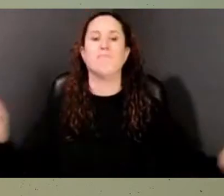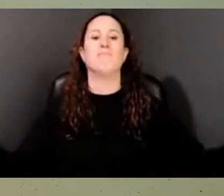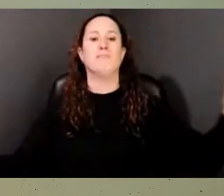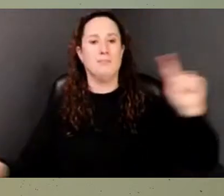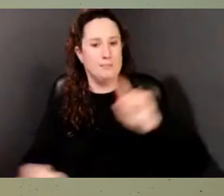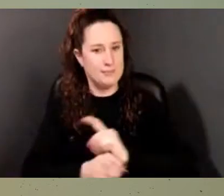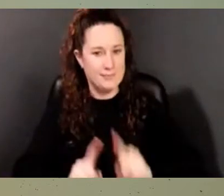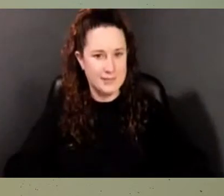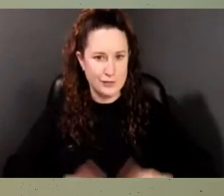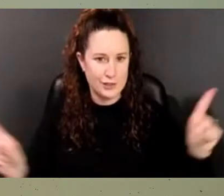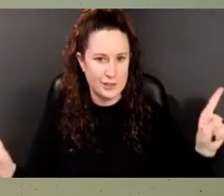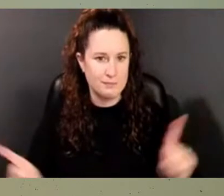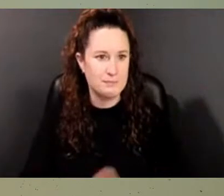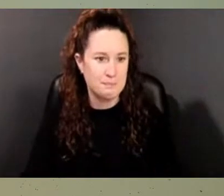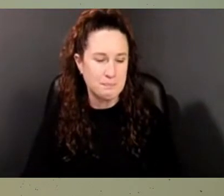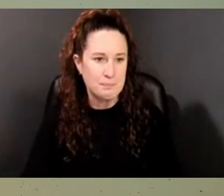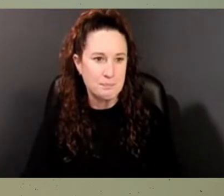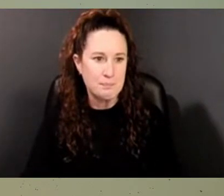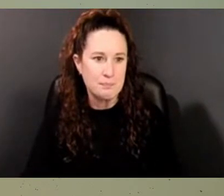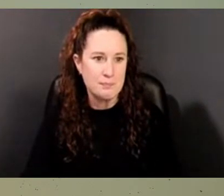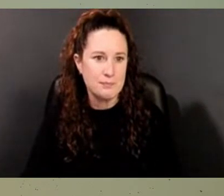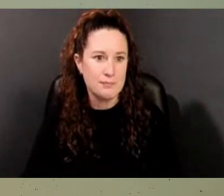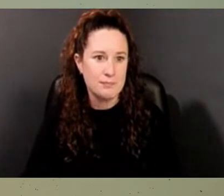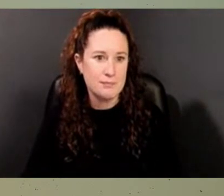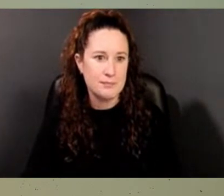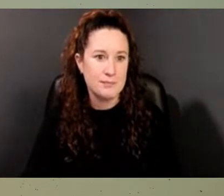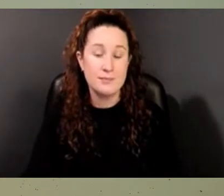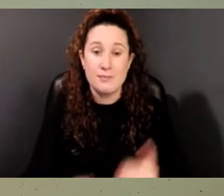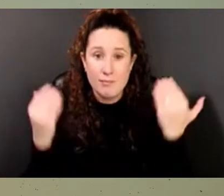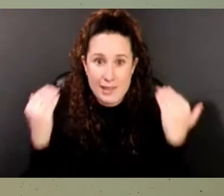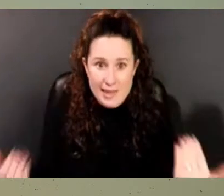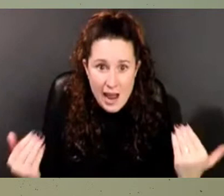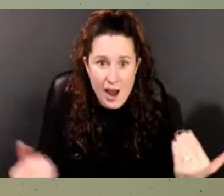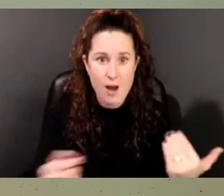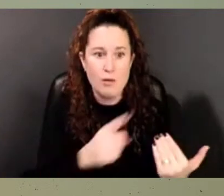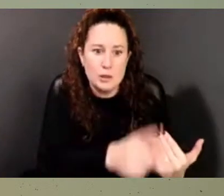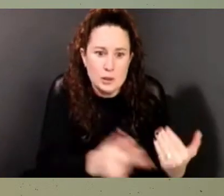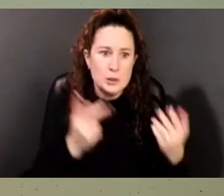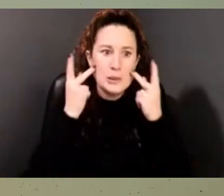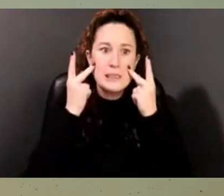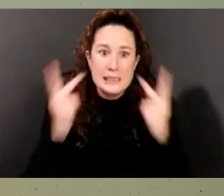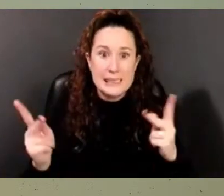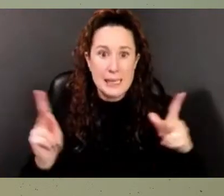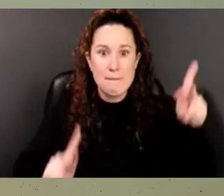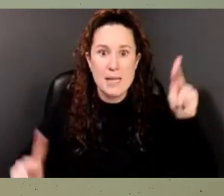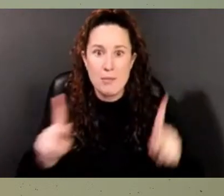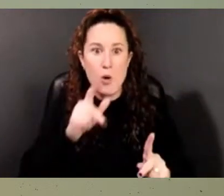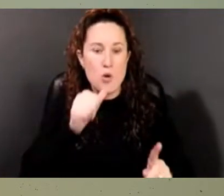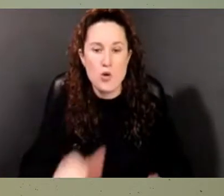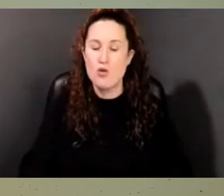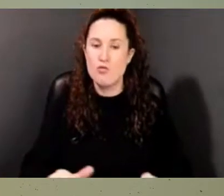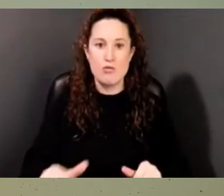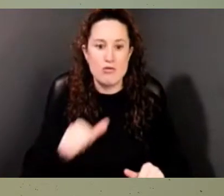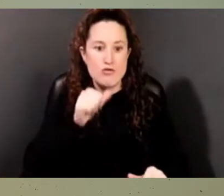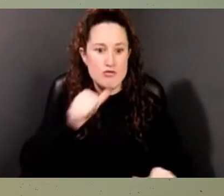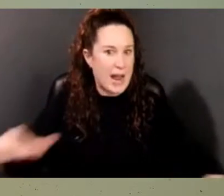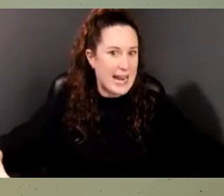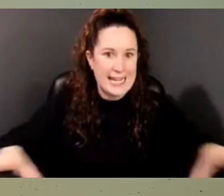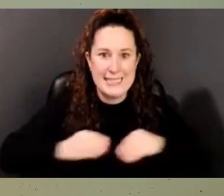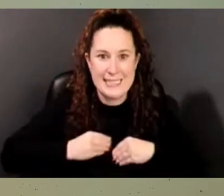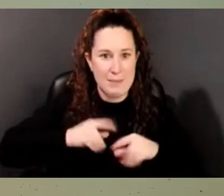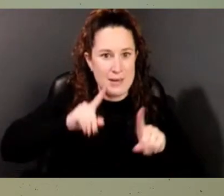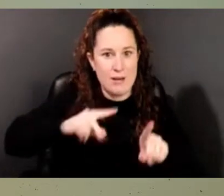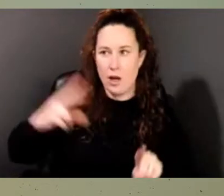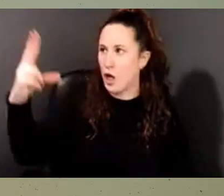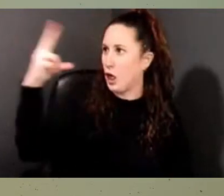please. And so you see people that are just not taking no, and I am, again, blessed to work with these folks